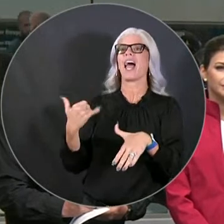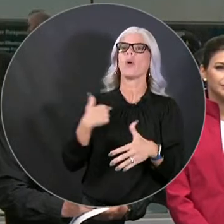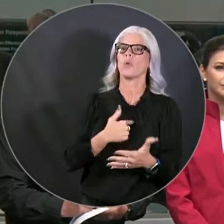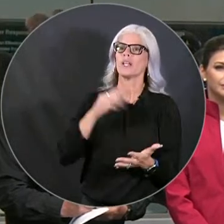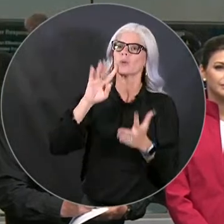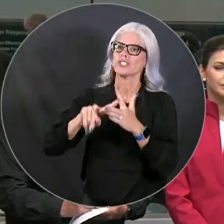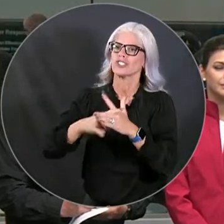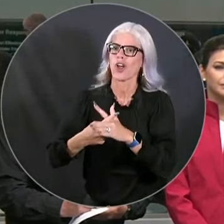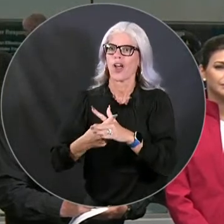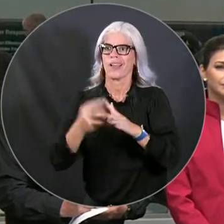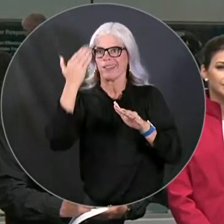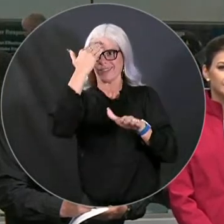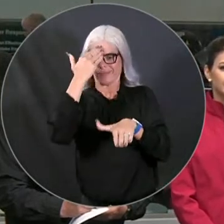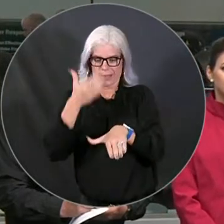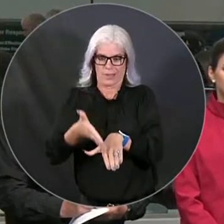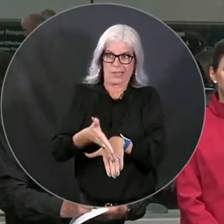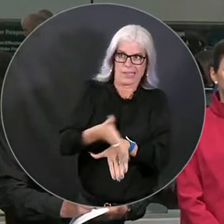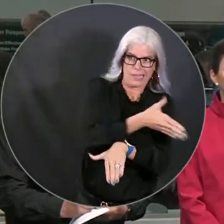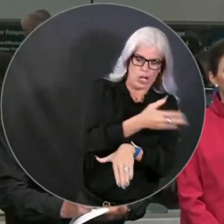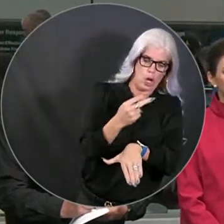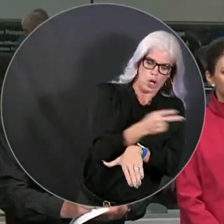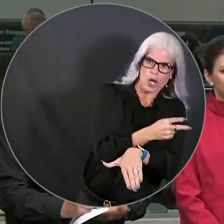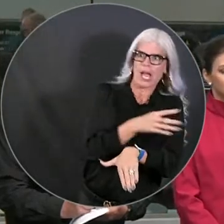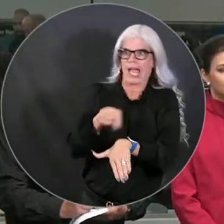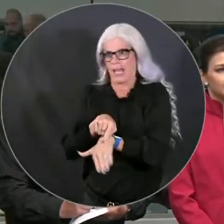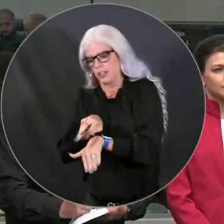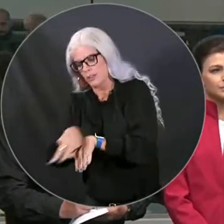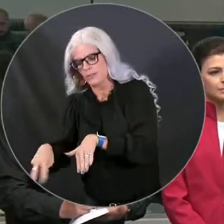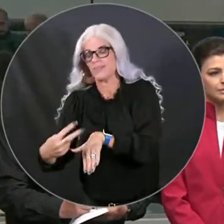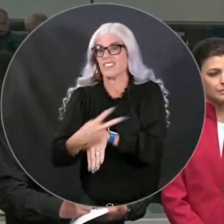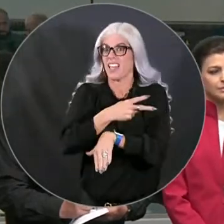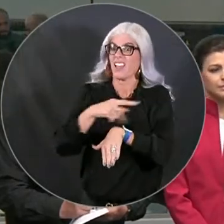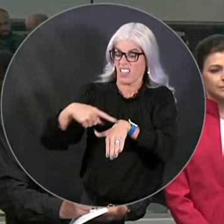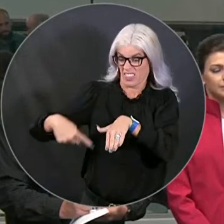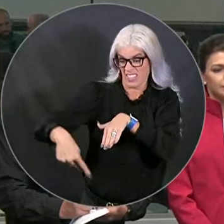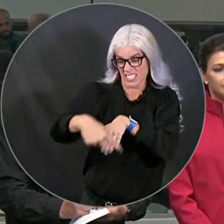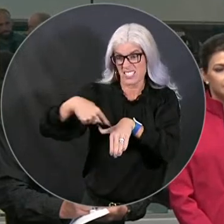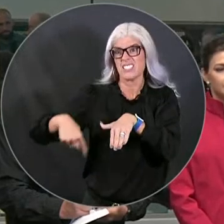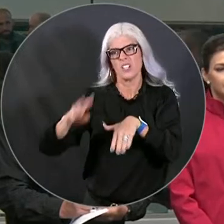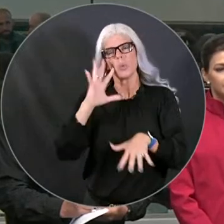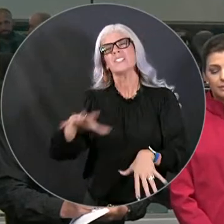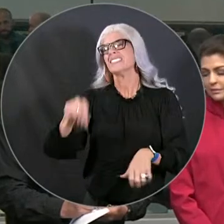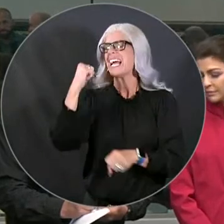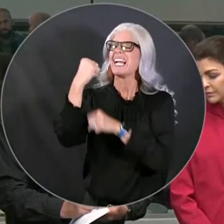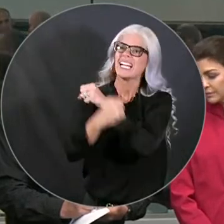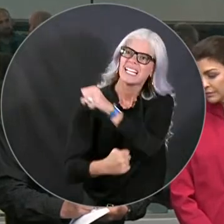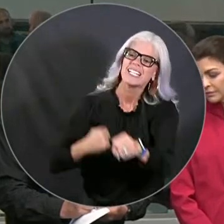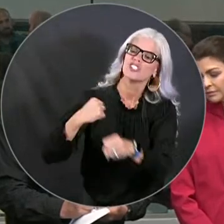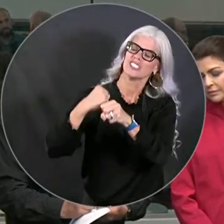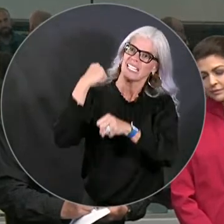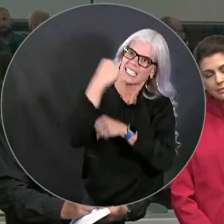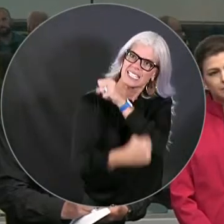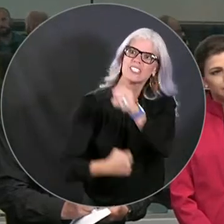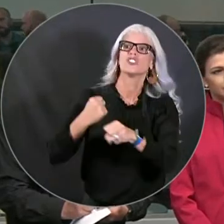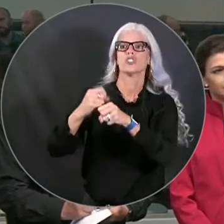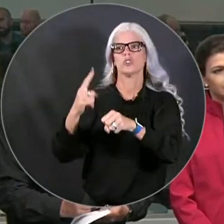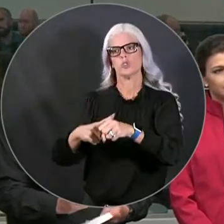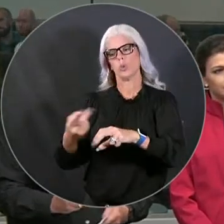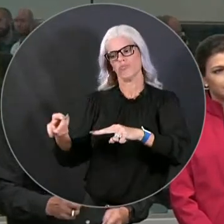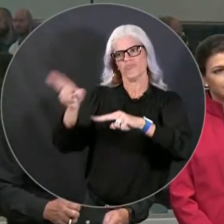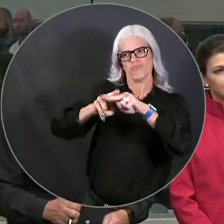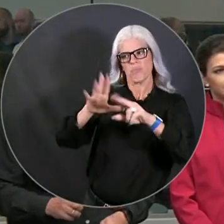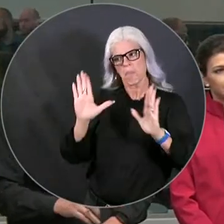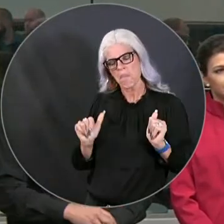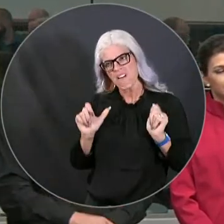this is going to require years of effort to be able to rebuild and to come back. These are